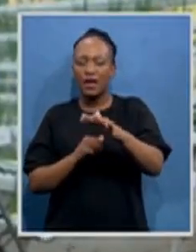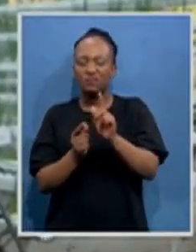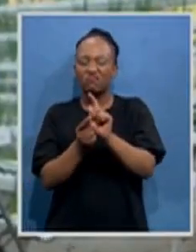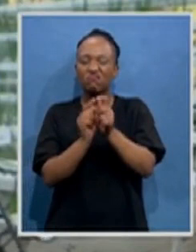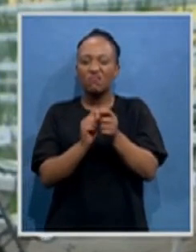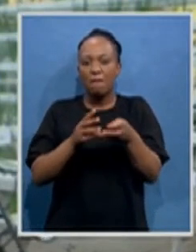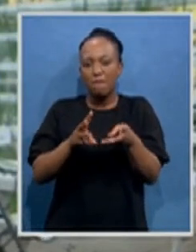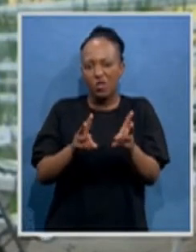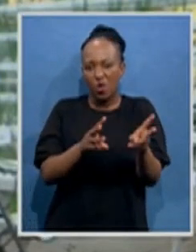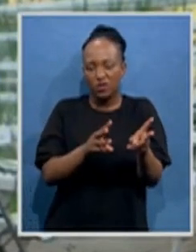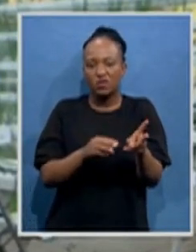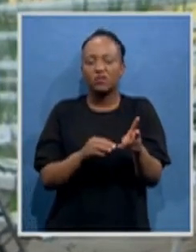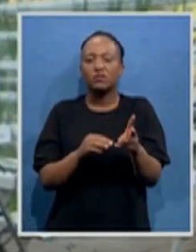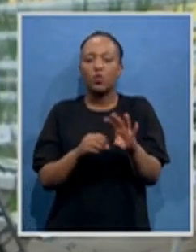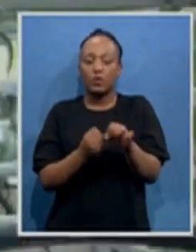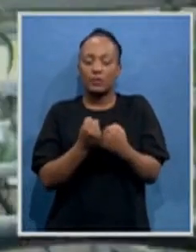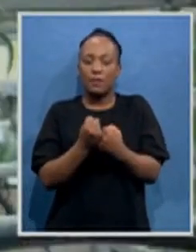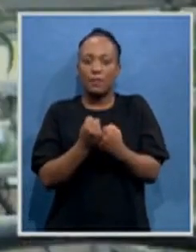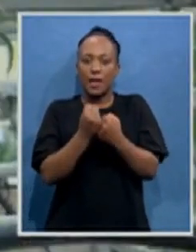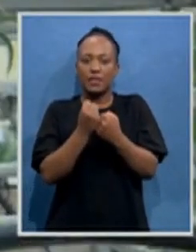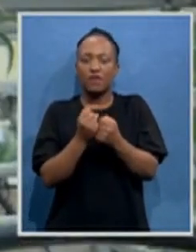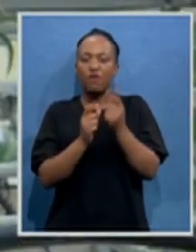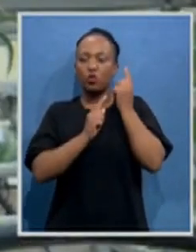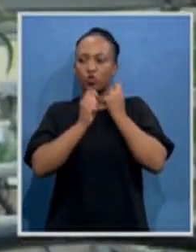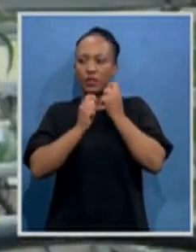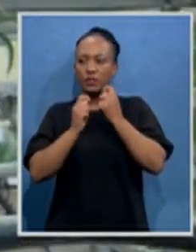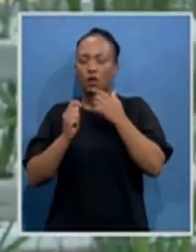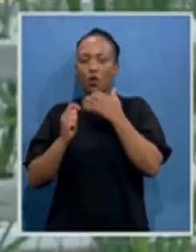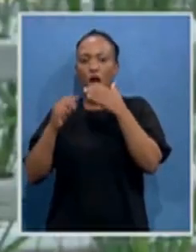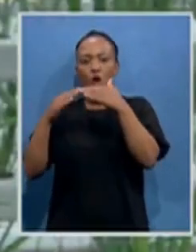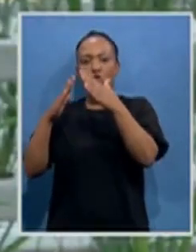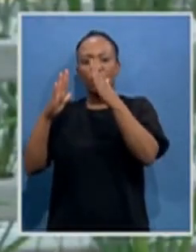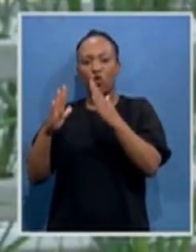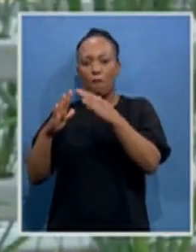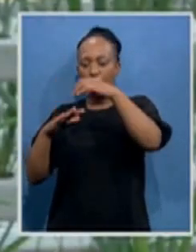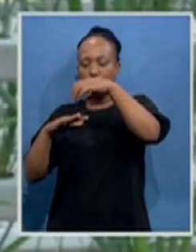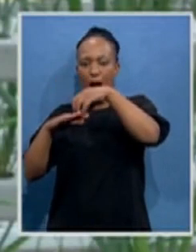more traditional rooftop garden plants. So hydroponic system,